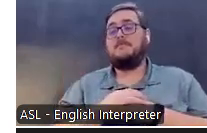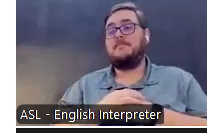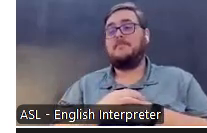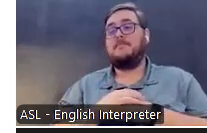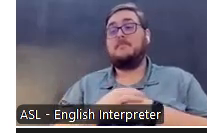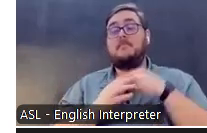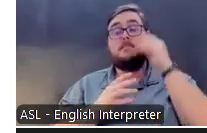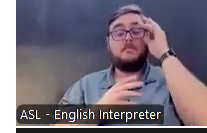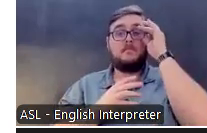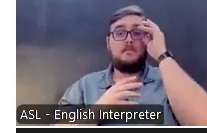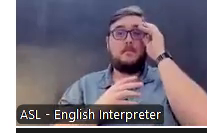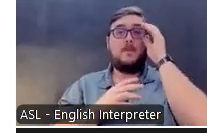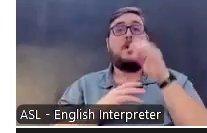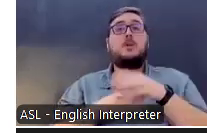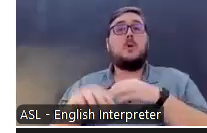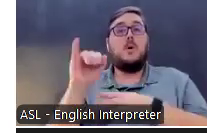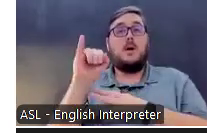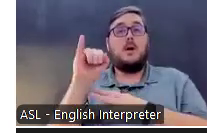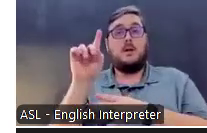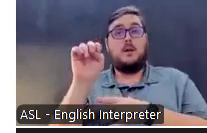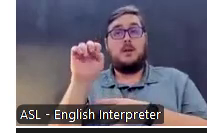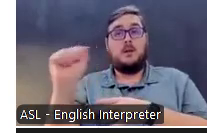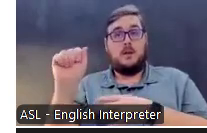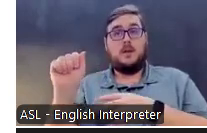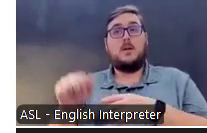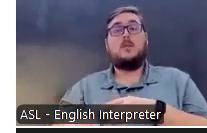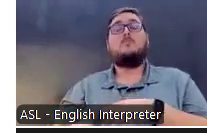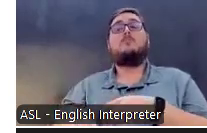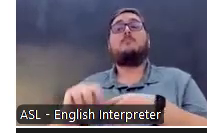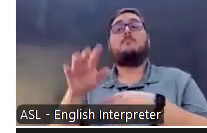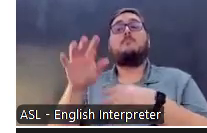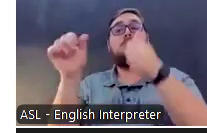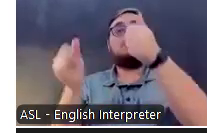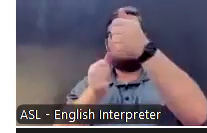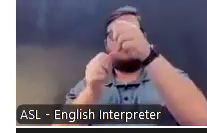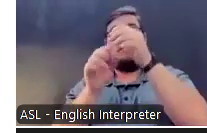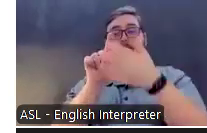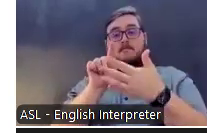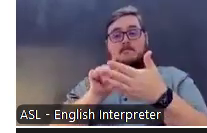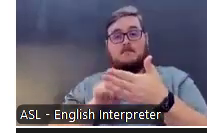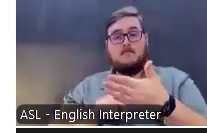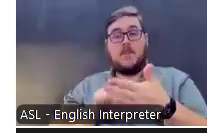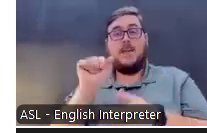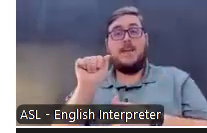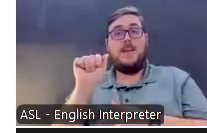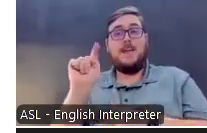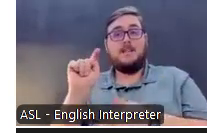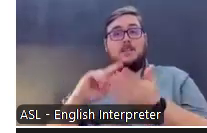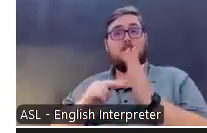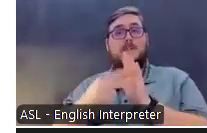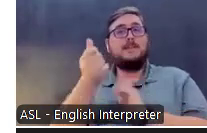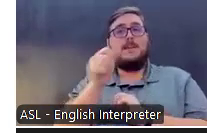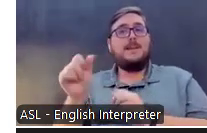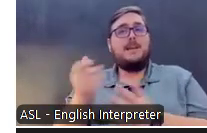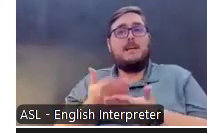Under the IDEA, an AT device is defined as any item, piece of equipment, or